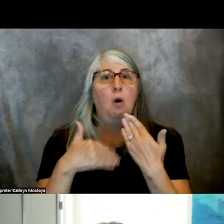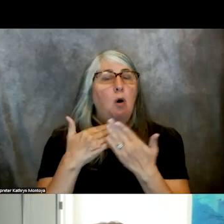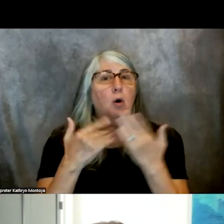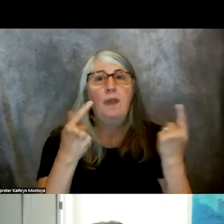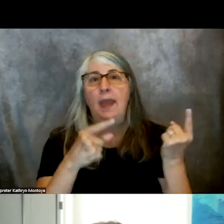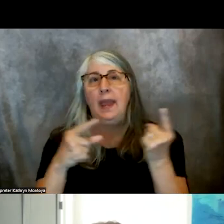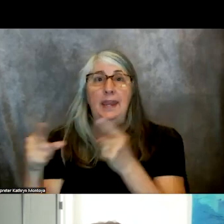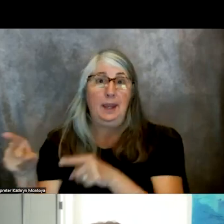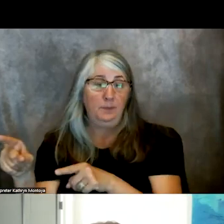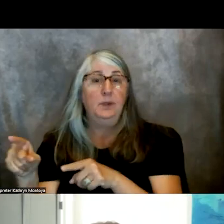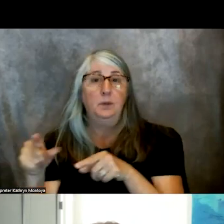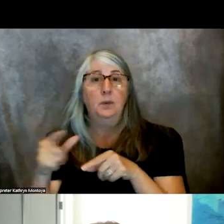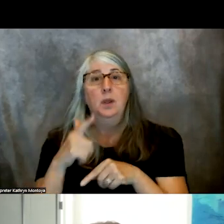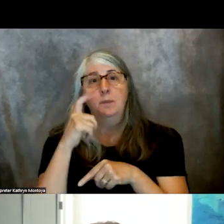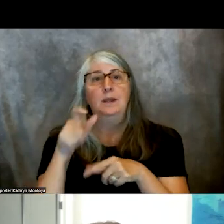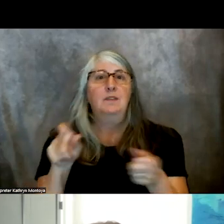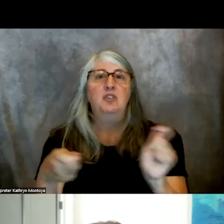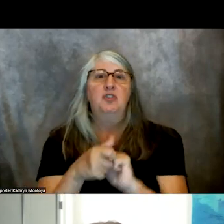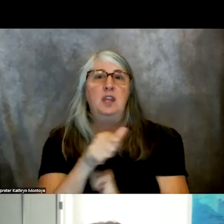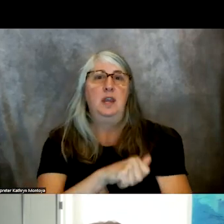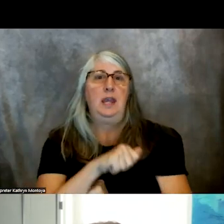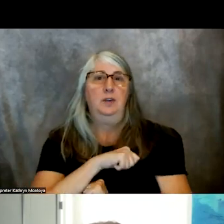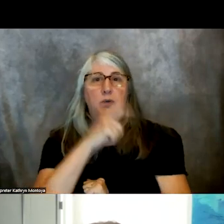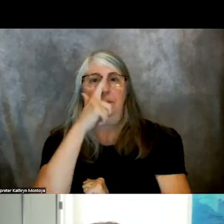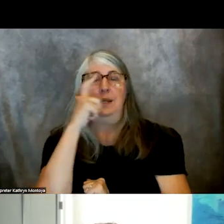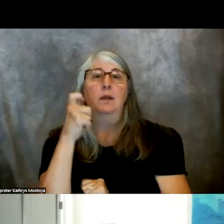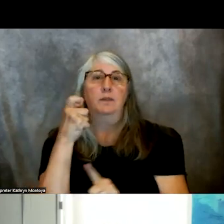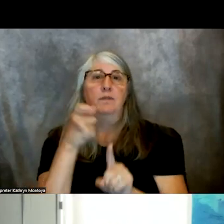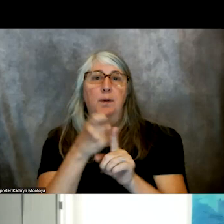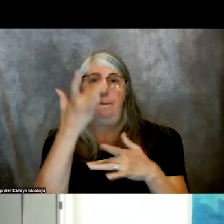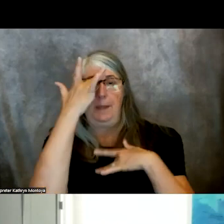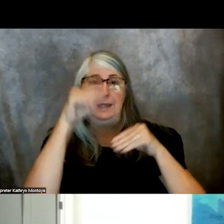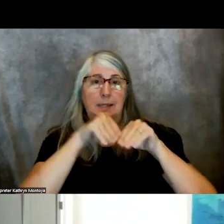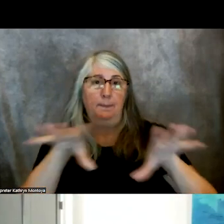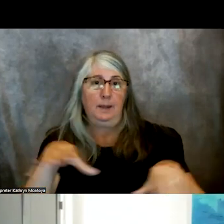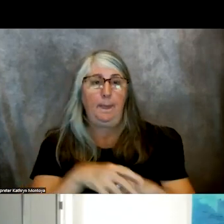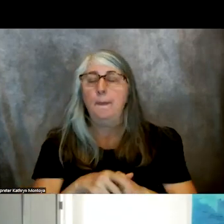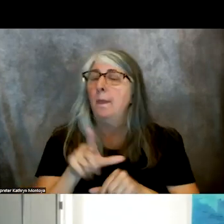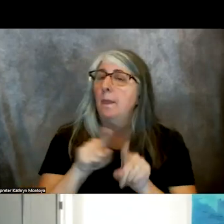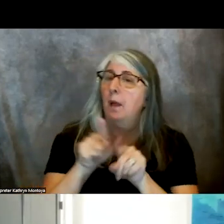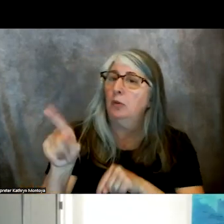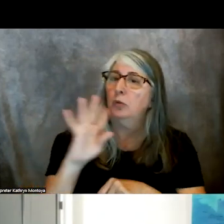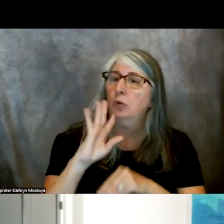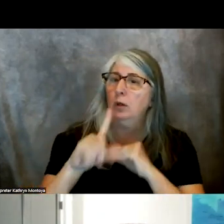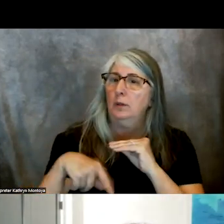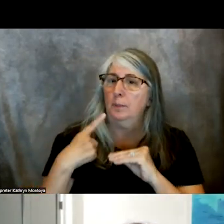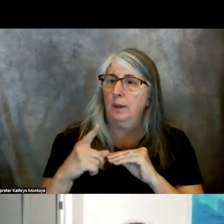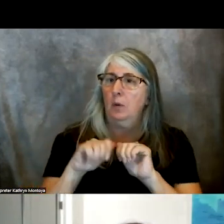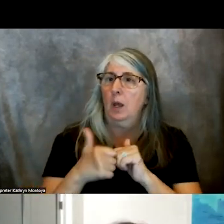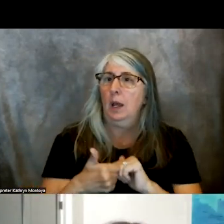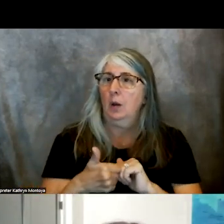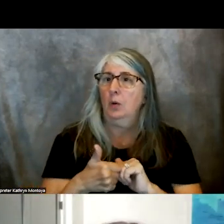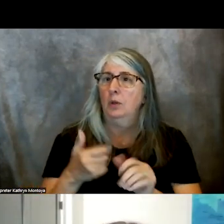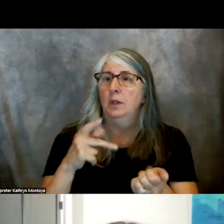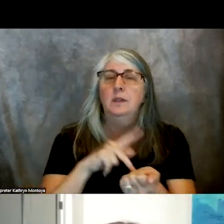with this change in attitude as a result of the pandemic. You also spoke about how